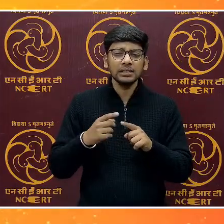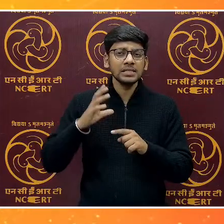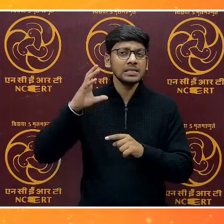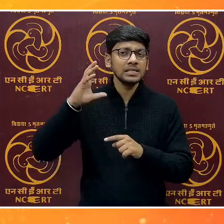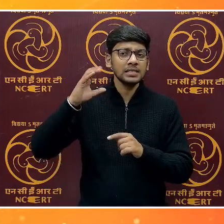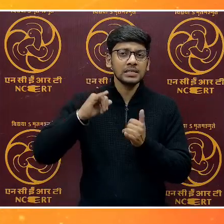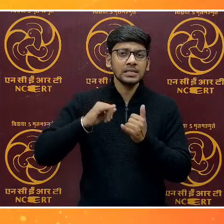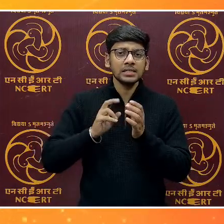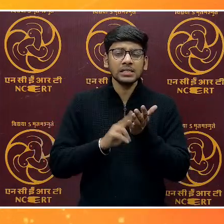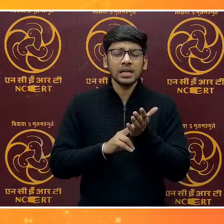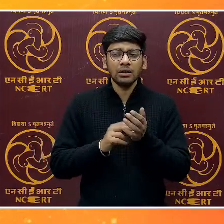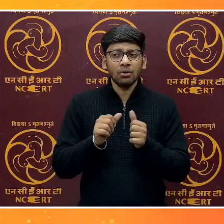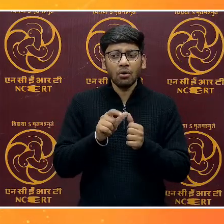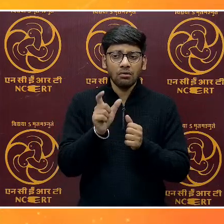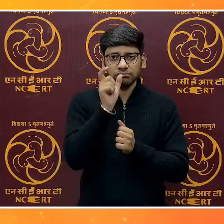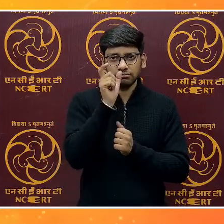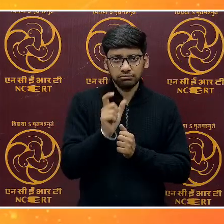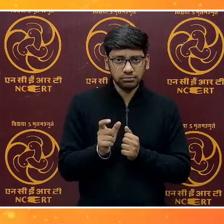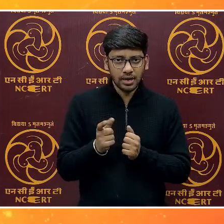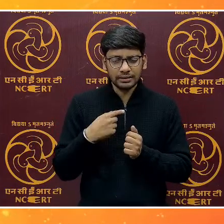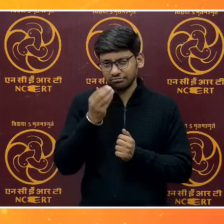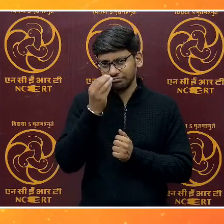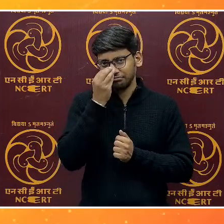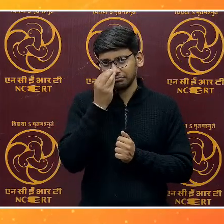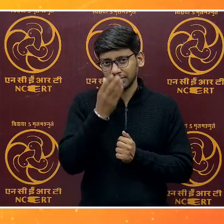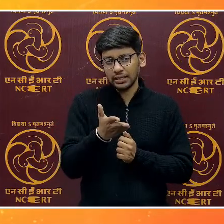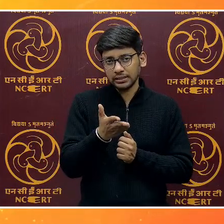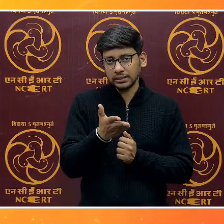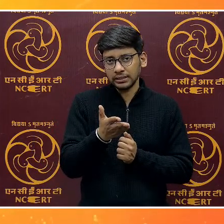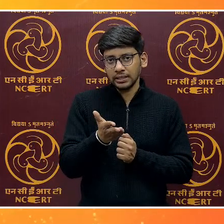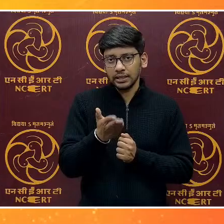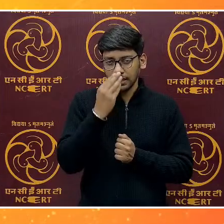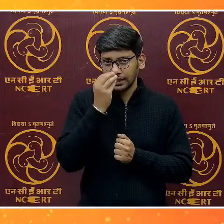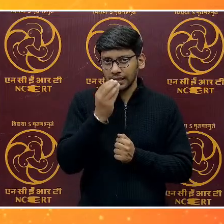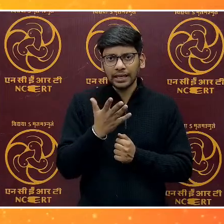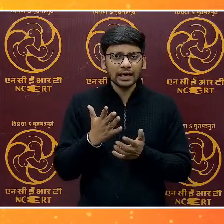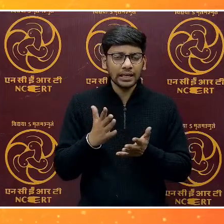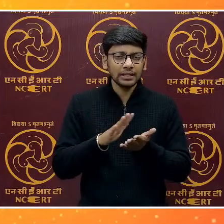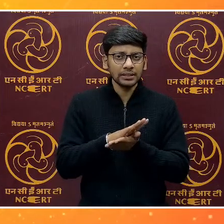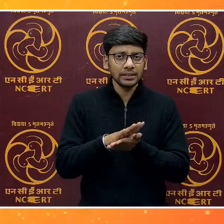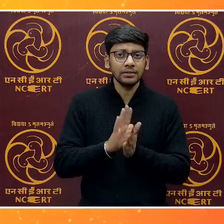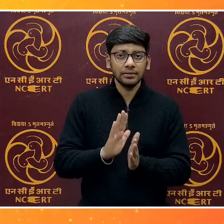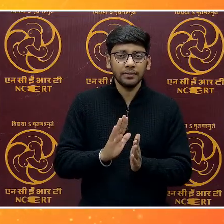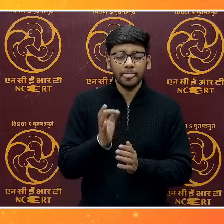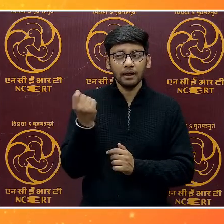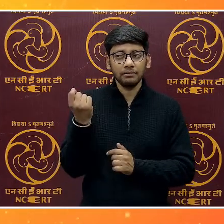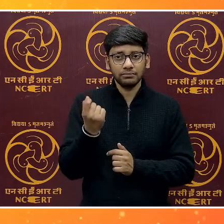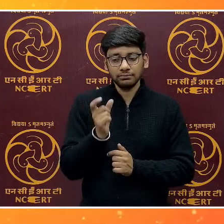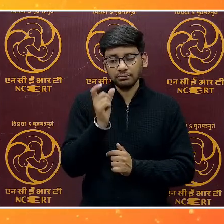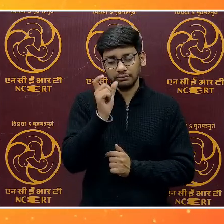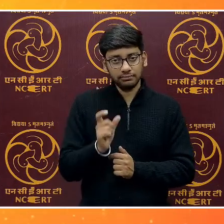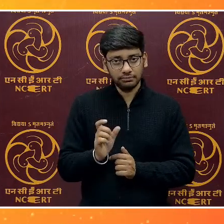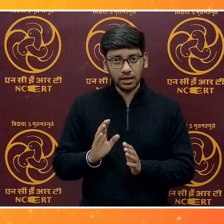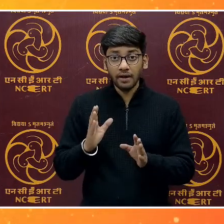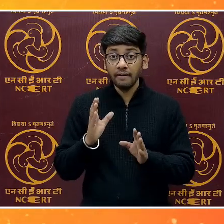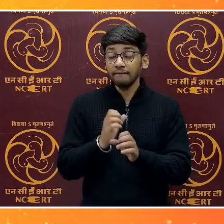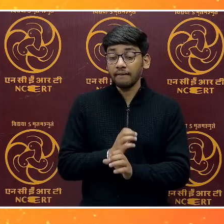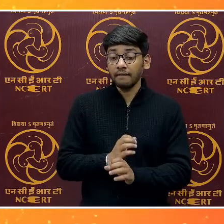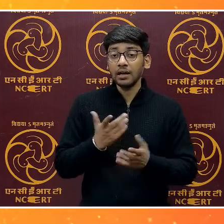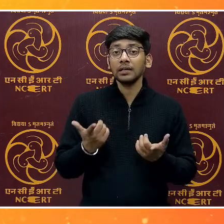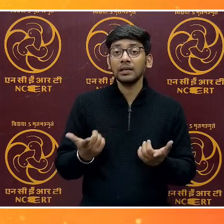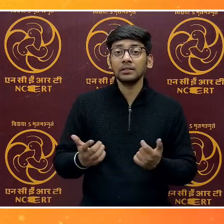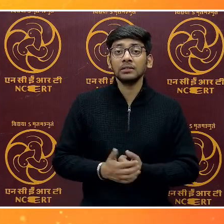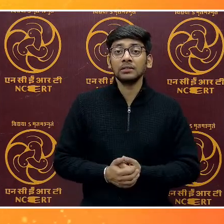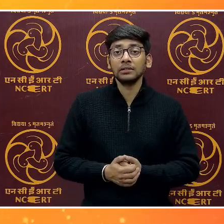of all the given words, and it's a very easy one, isn't Okay. it? And are we going to get a new word from the same? You find out.